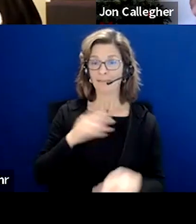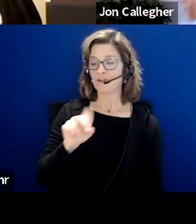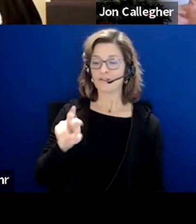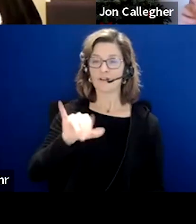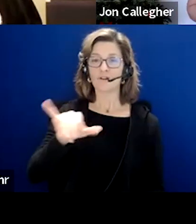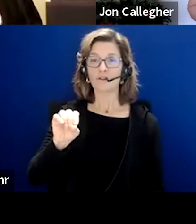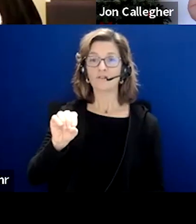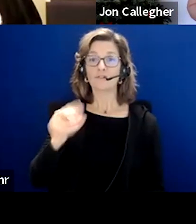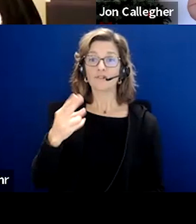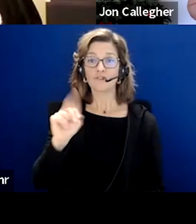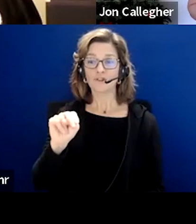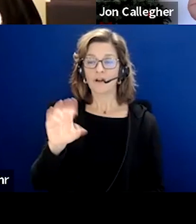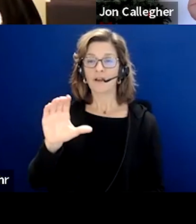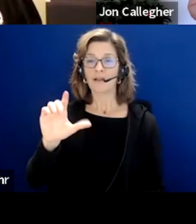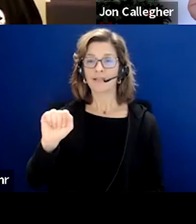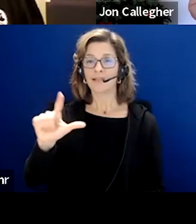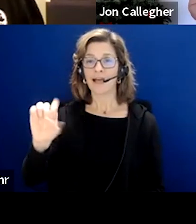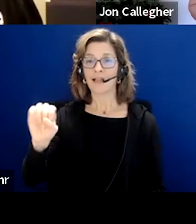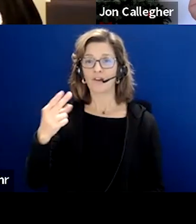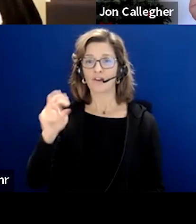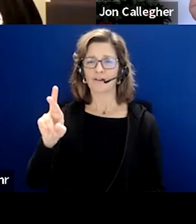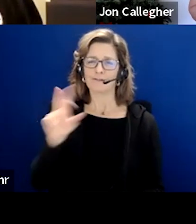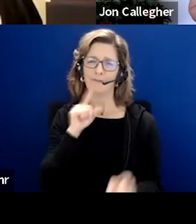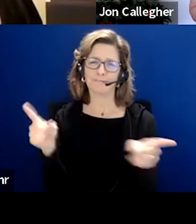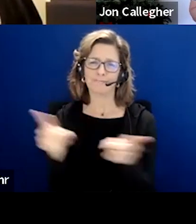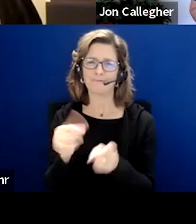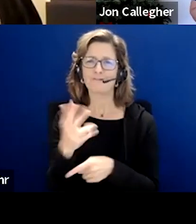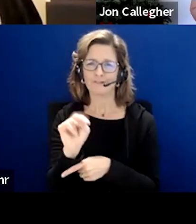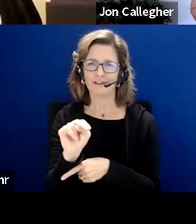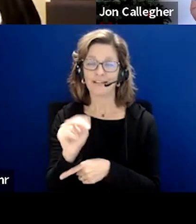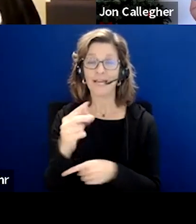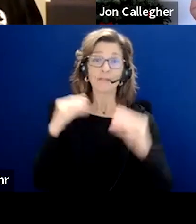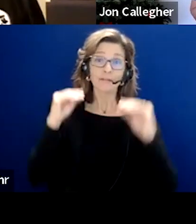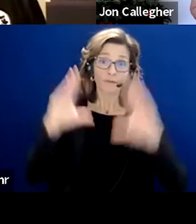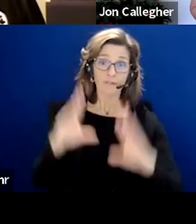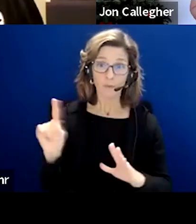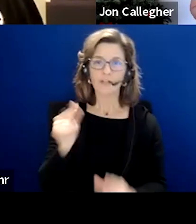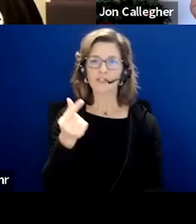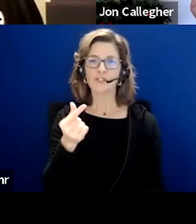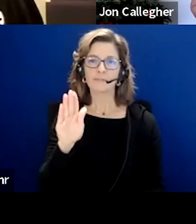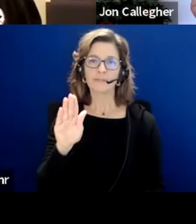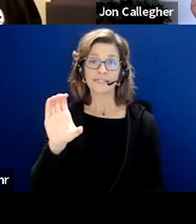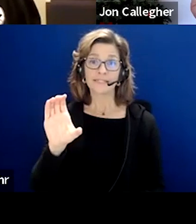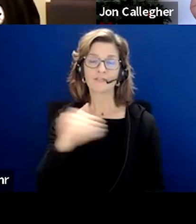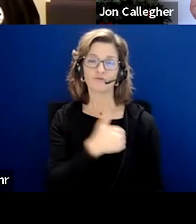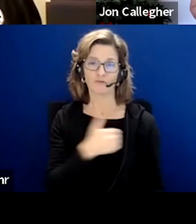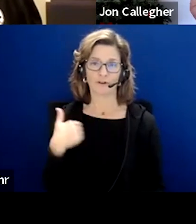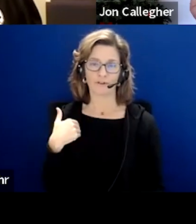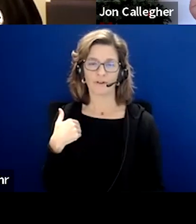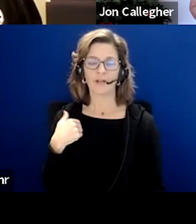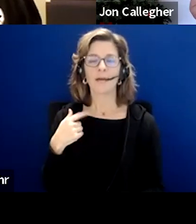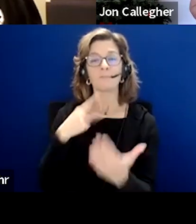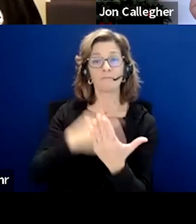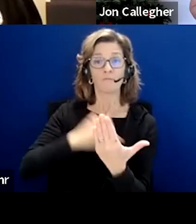Callegher, or just John. I'm a professor at George Brown College in Toronto and the project director